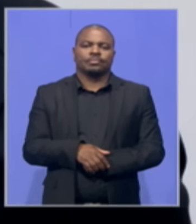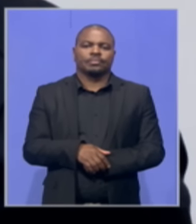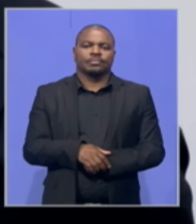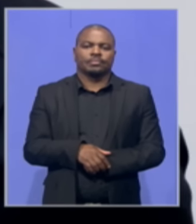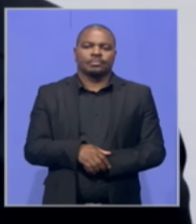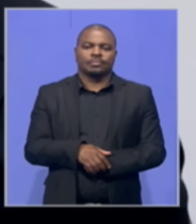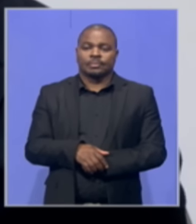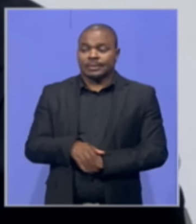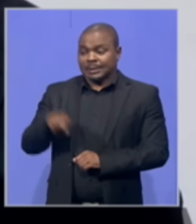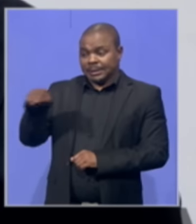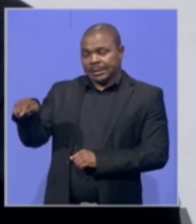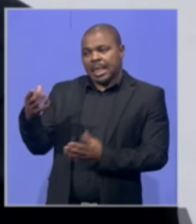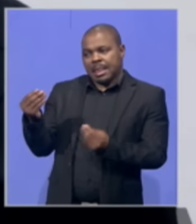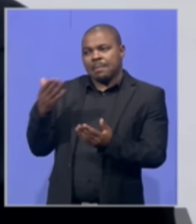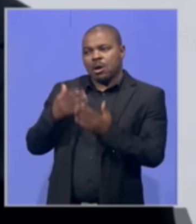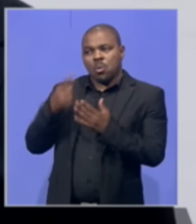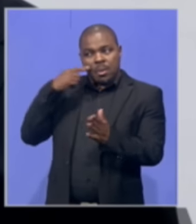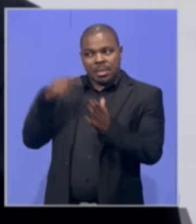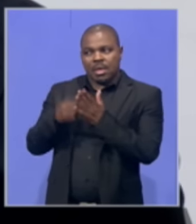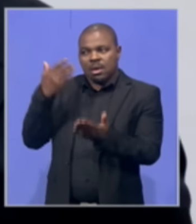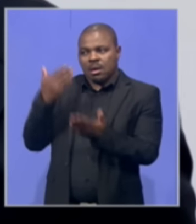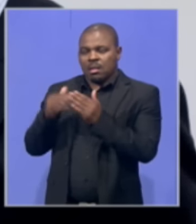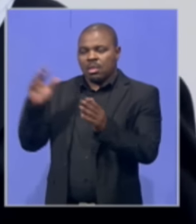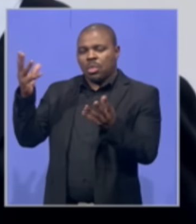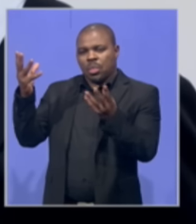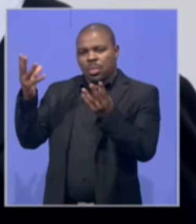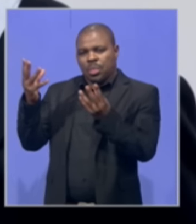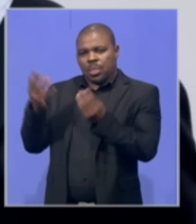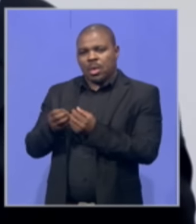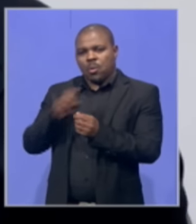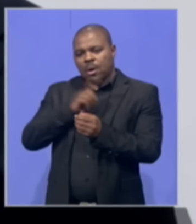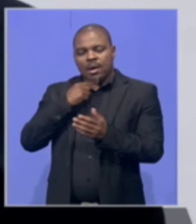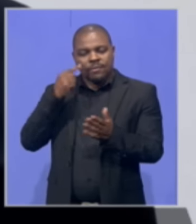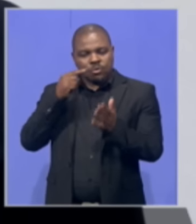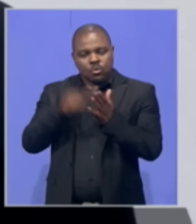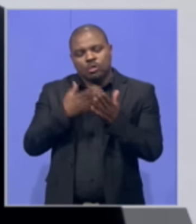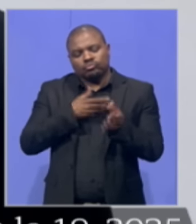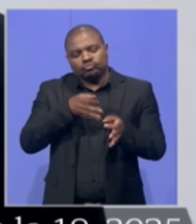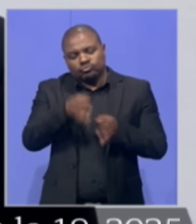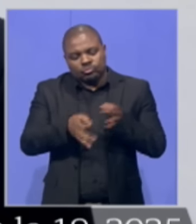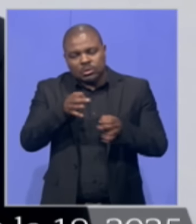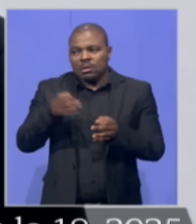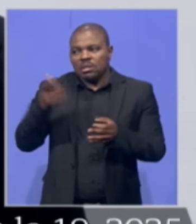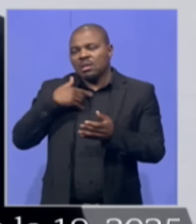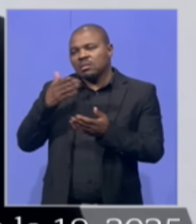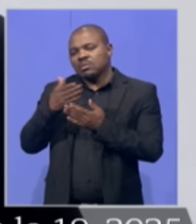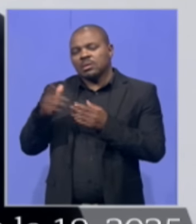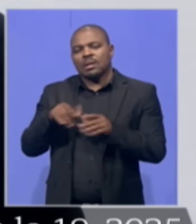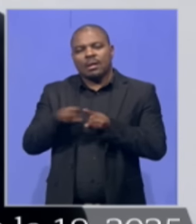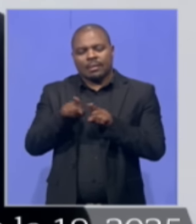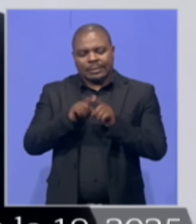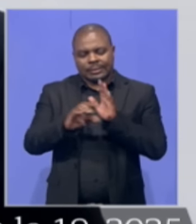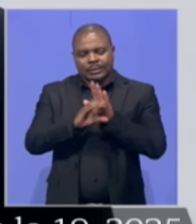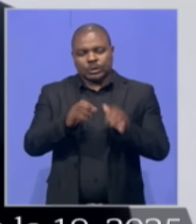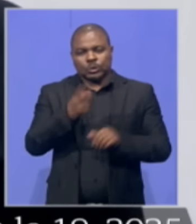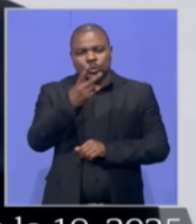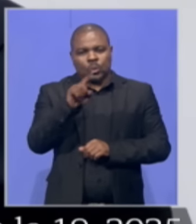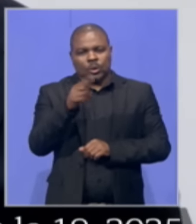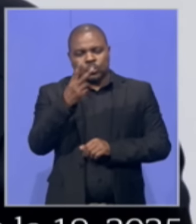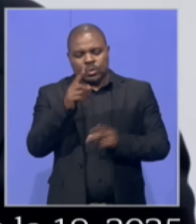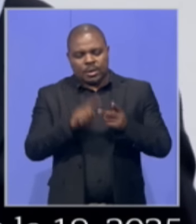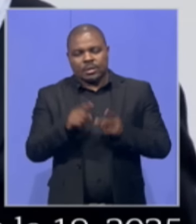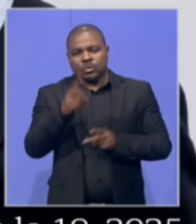That number may be reduced. Some of the evidence may be dealt with in terms of statute, like your section 212 and section